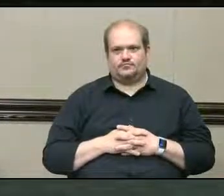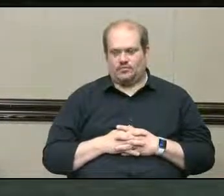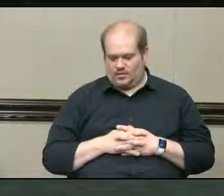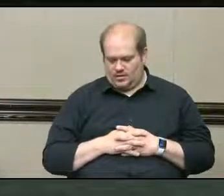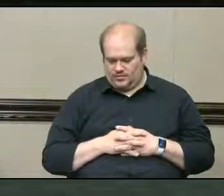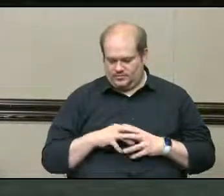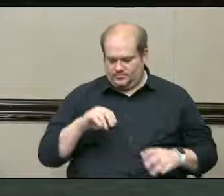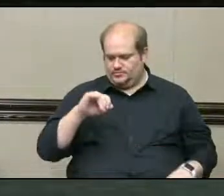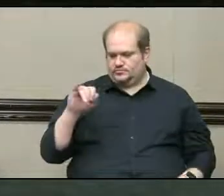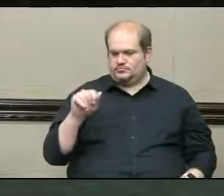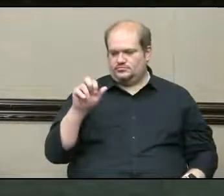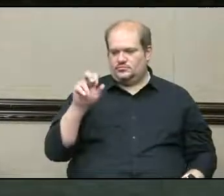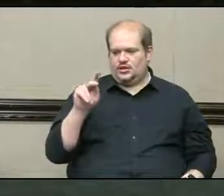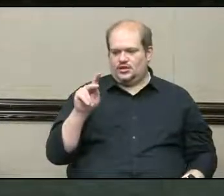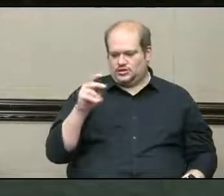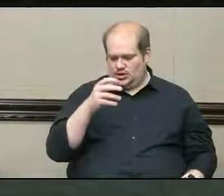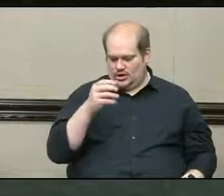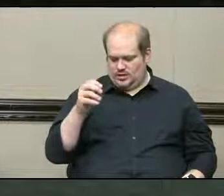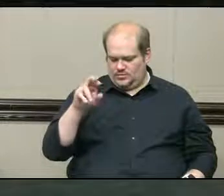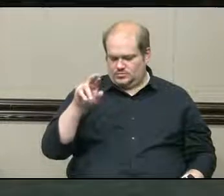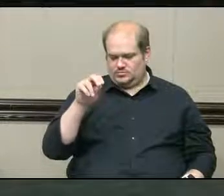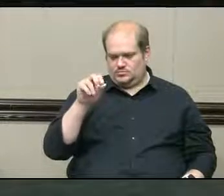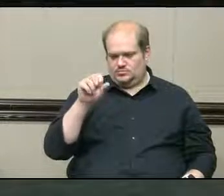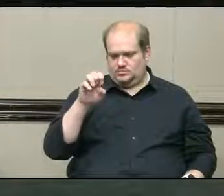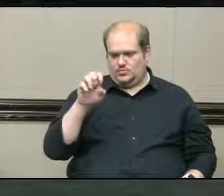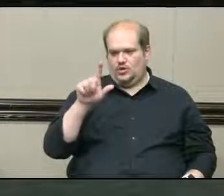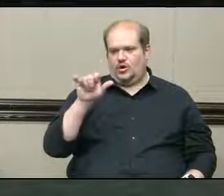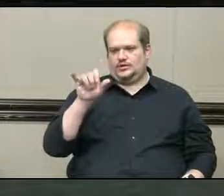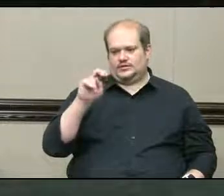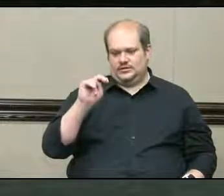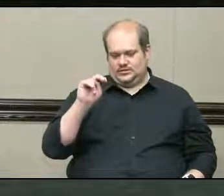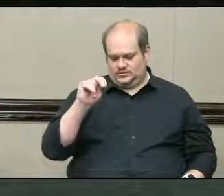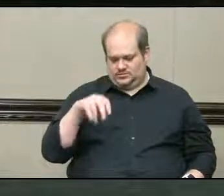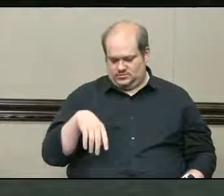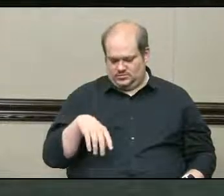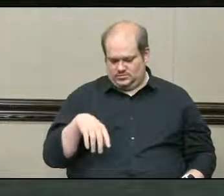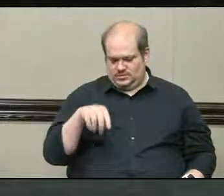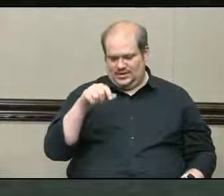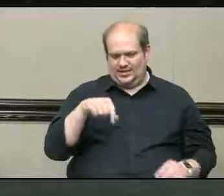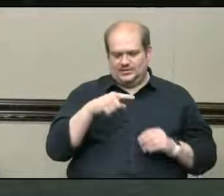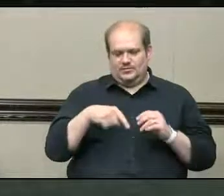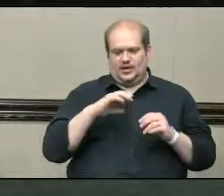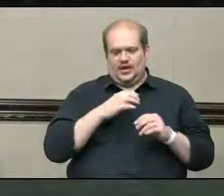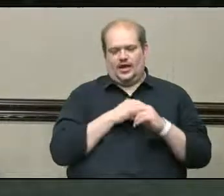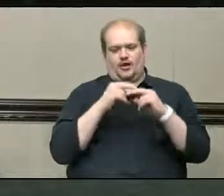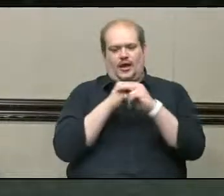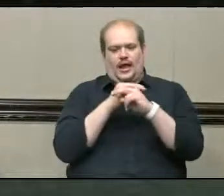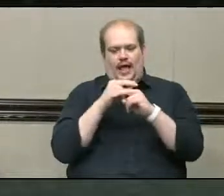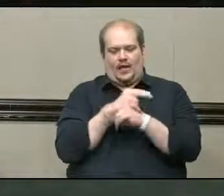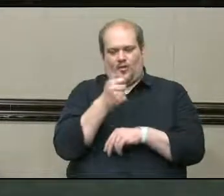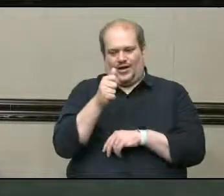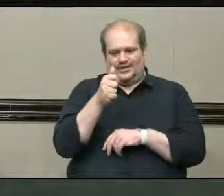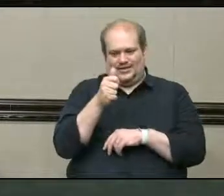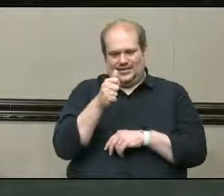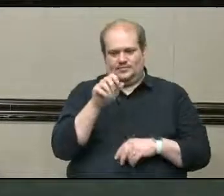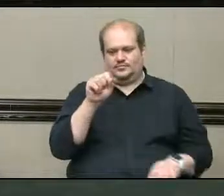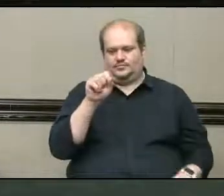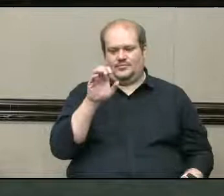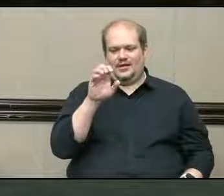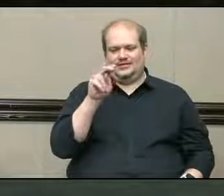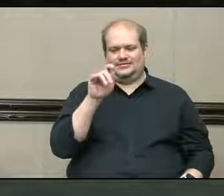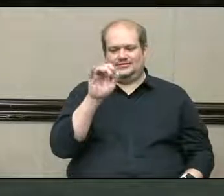from Jack and Roslyn, what it says is, and this is in regards to our Highway 10 Scenic